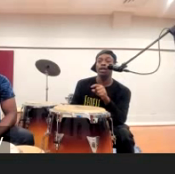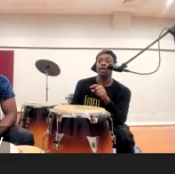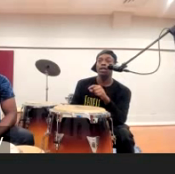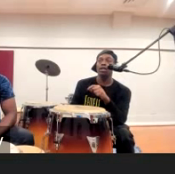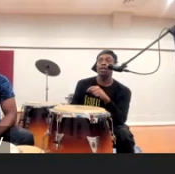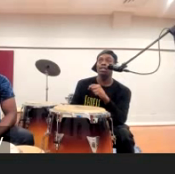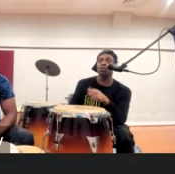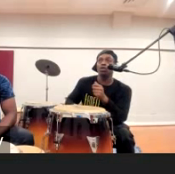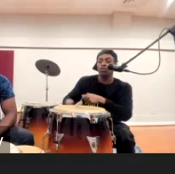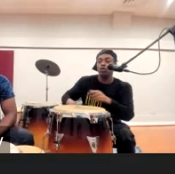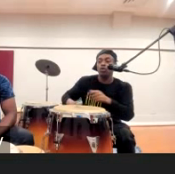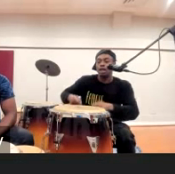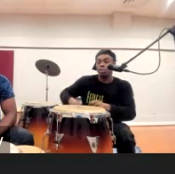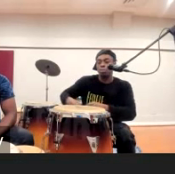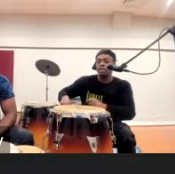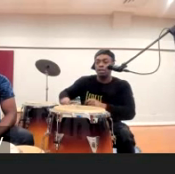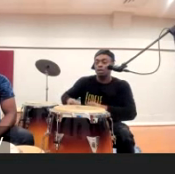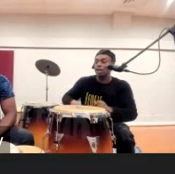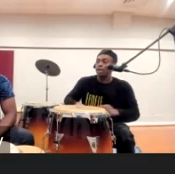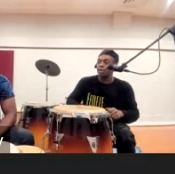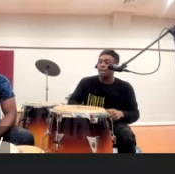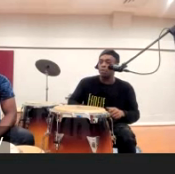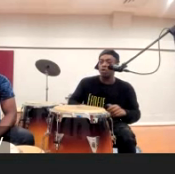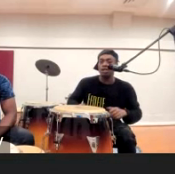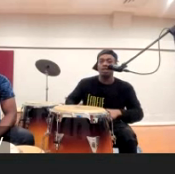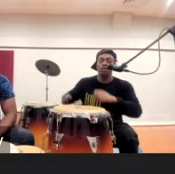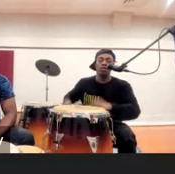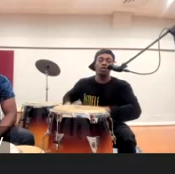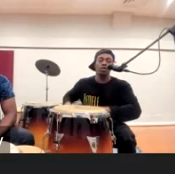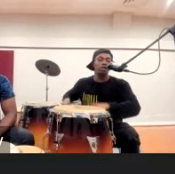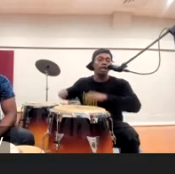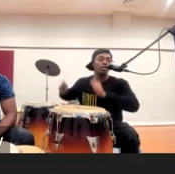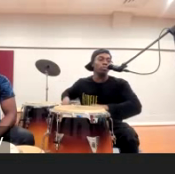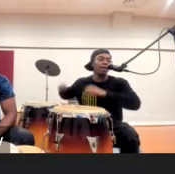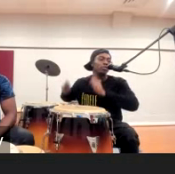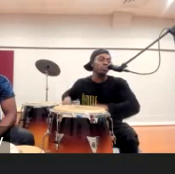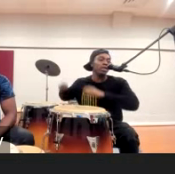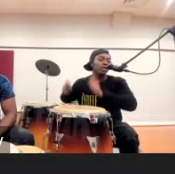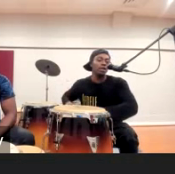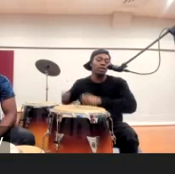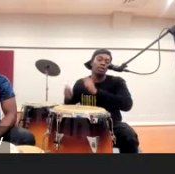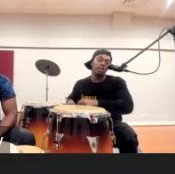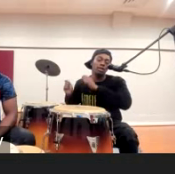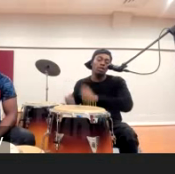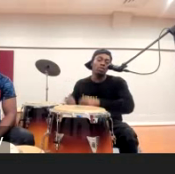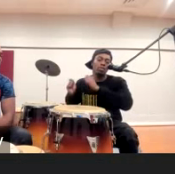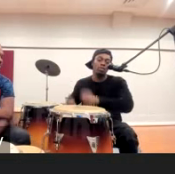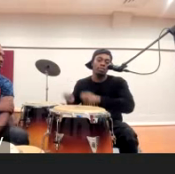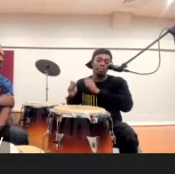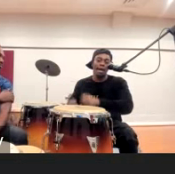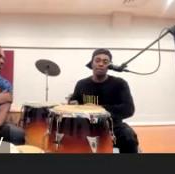with crank, that's where your roller tom beats and all that come in, that more than just the standard bounce beat, you